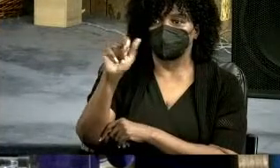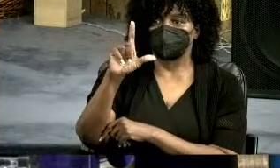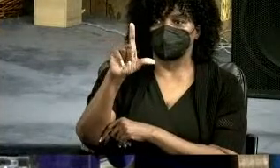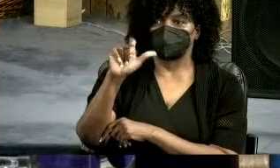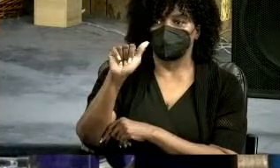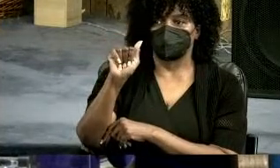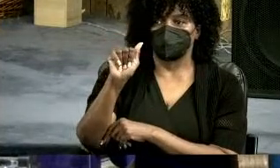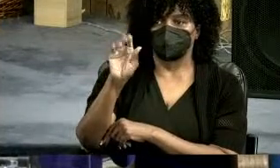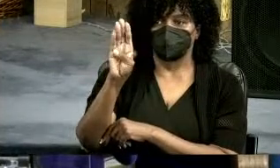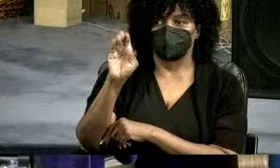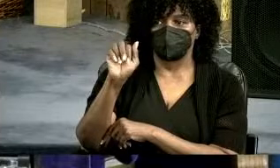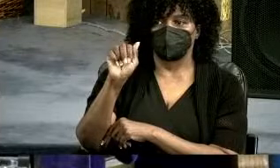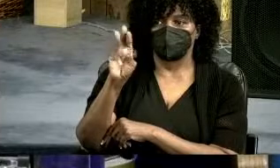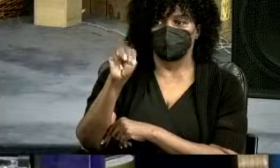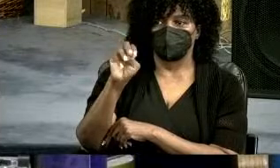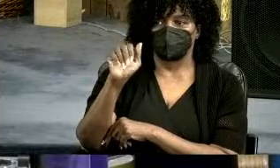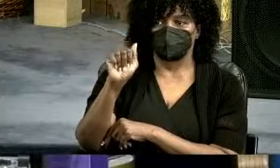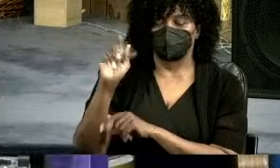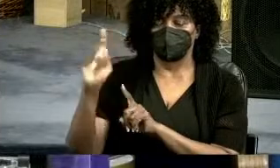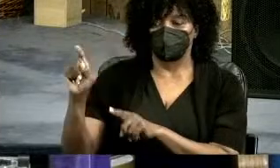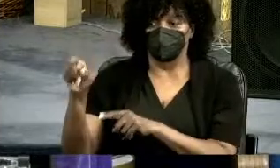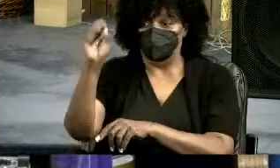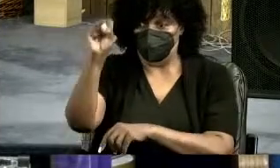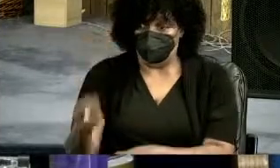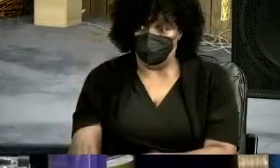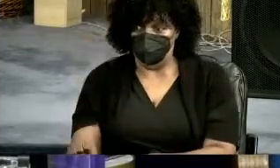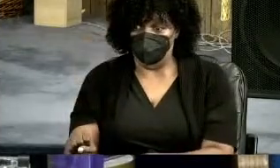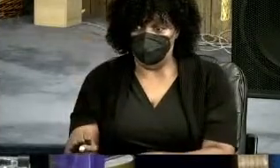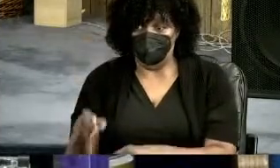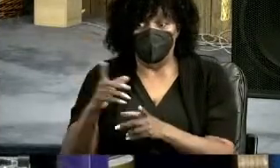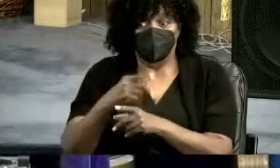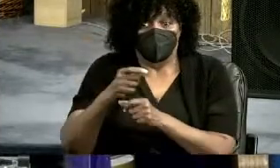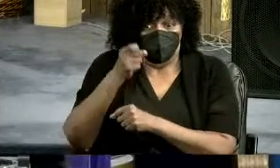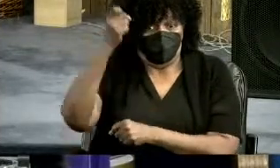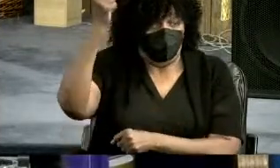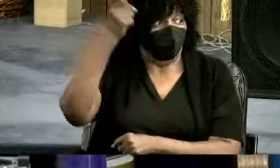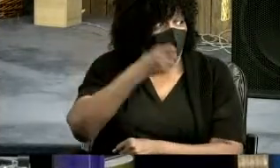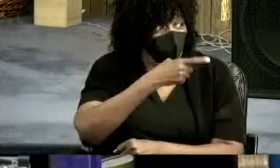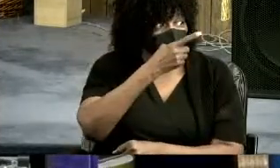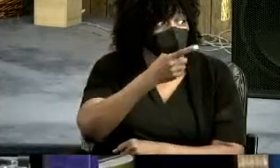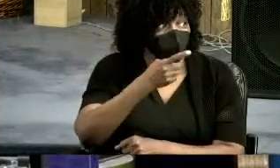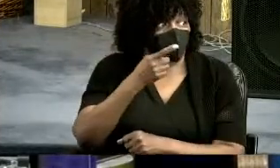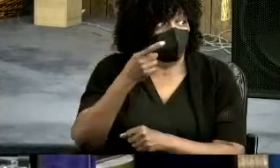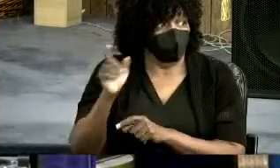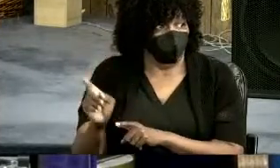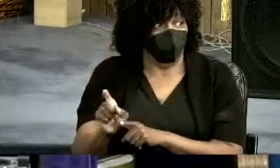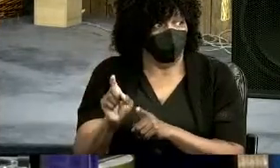we just want to pray for them. First of all, congratulations to you.